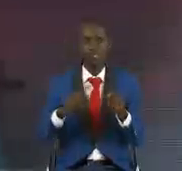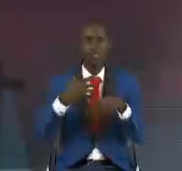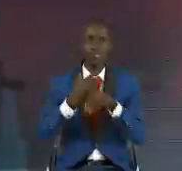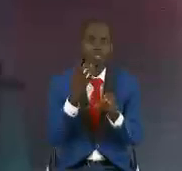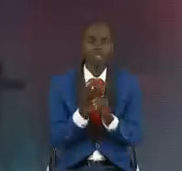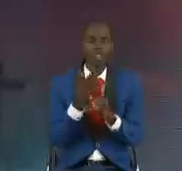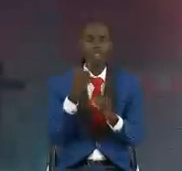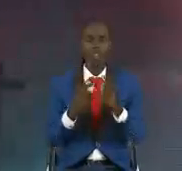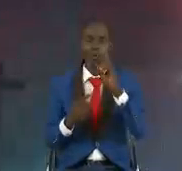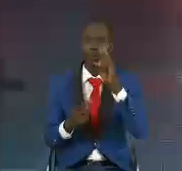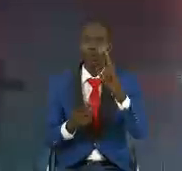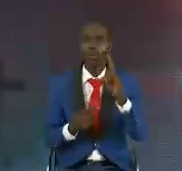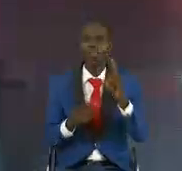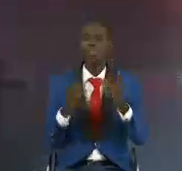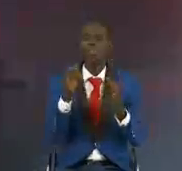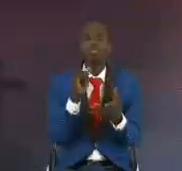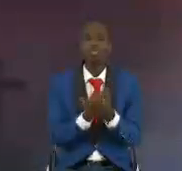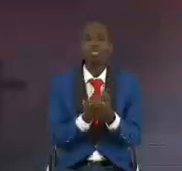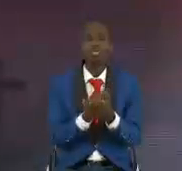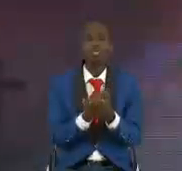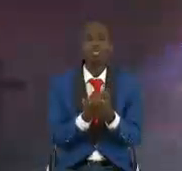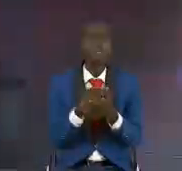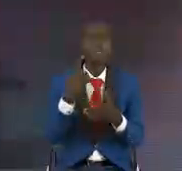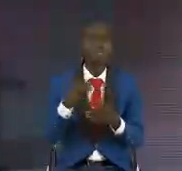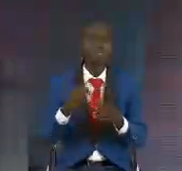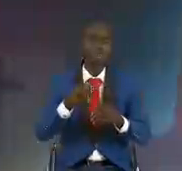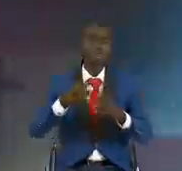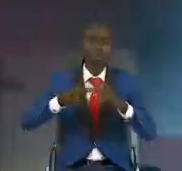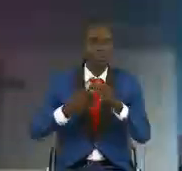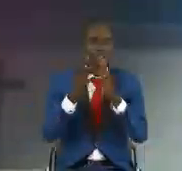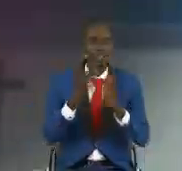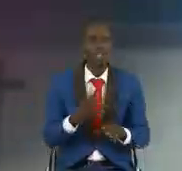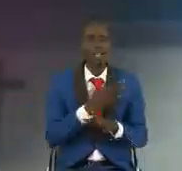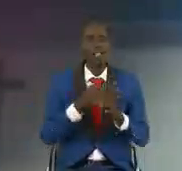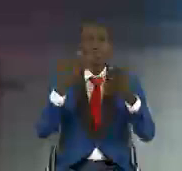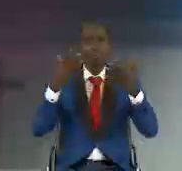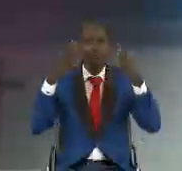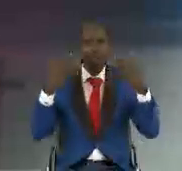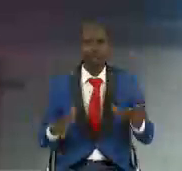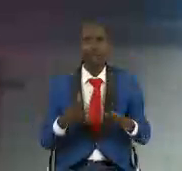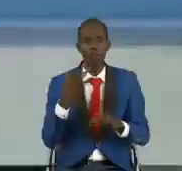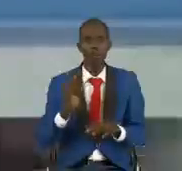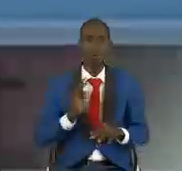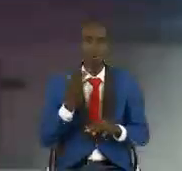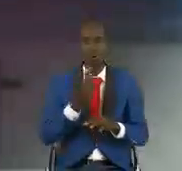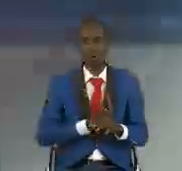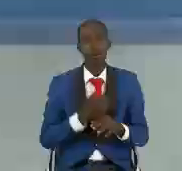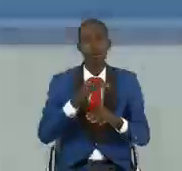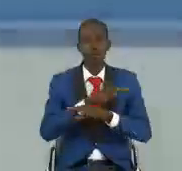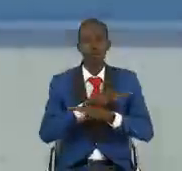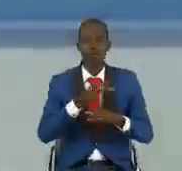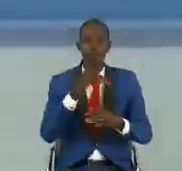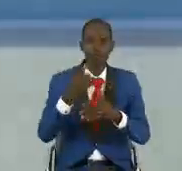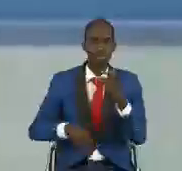that actually springs it up, the author and the finisher of our priceless redemption. Number two,